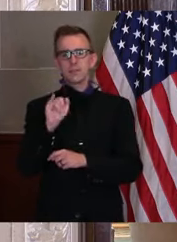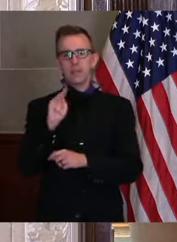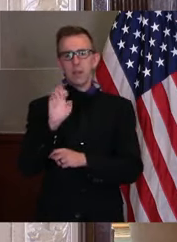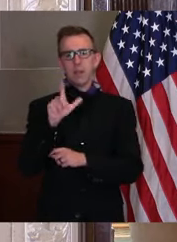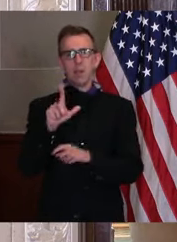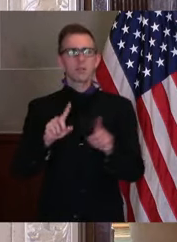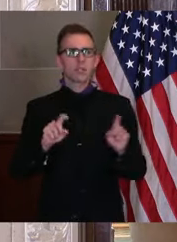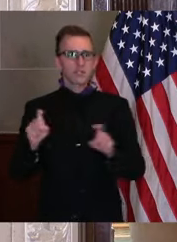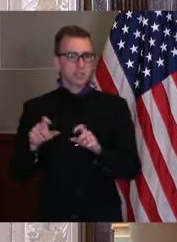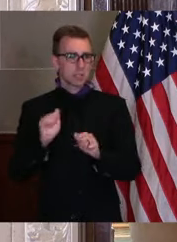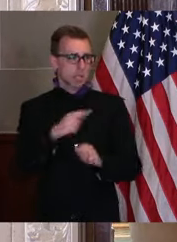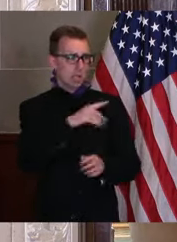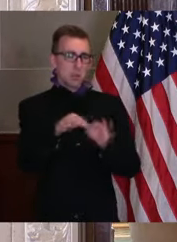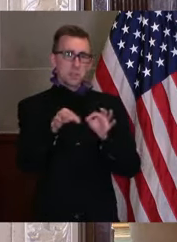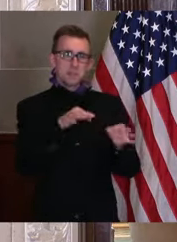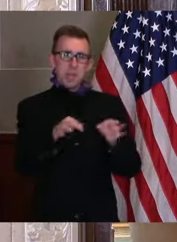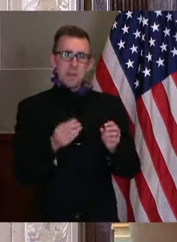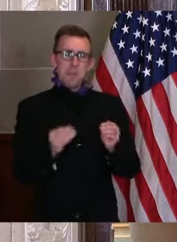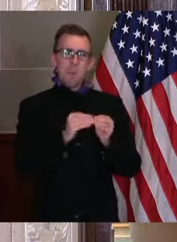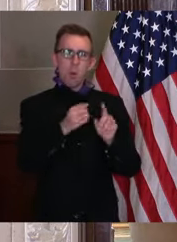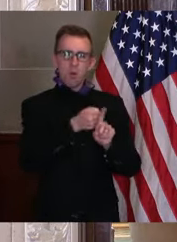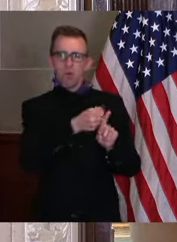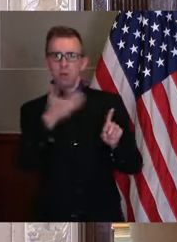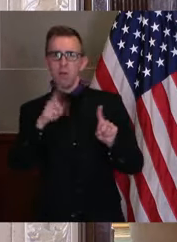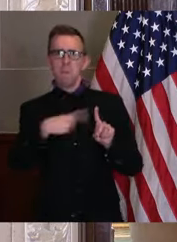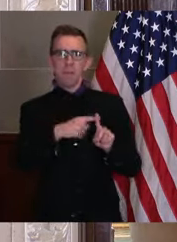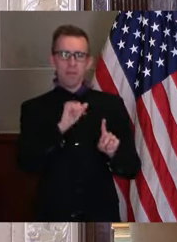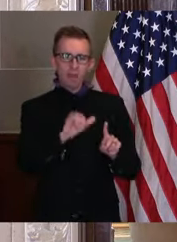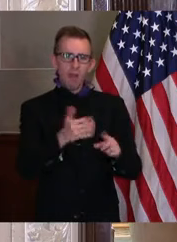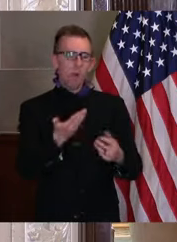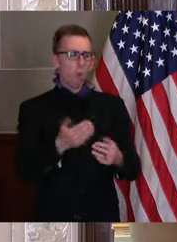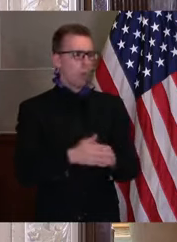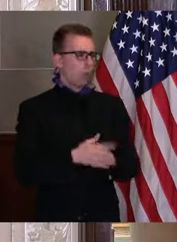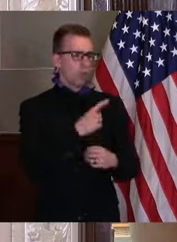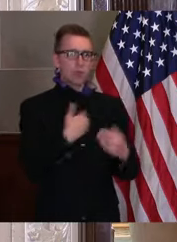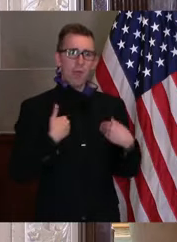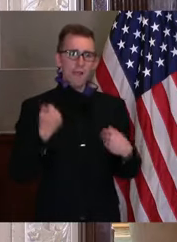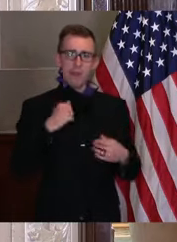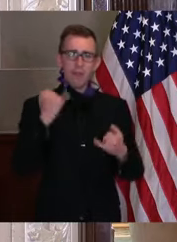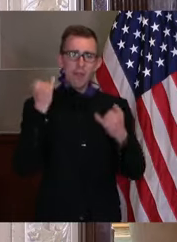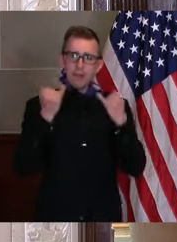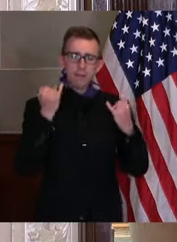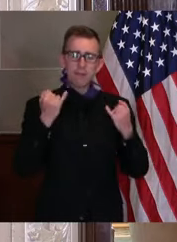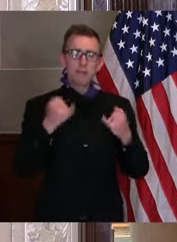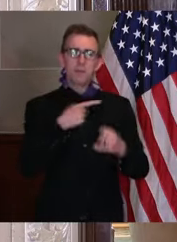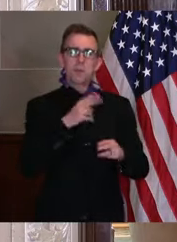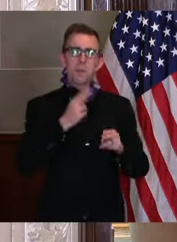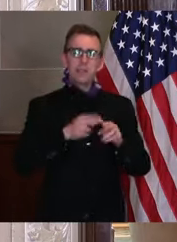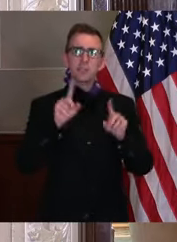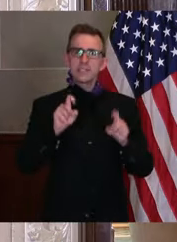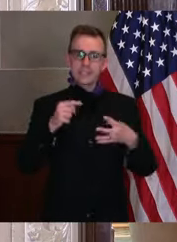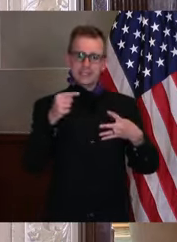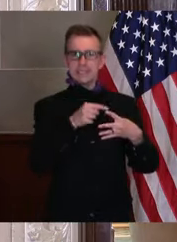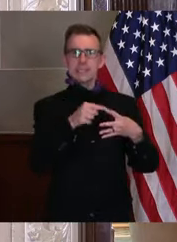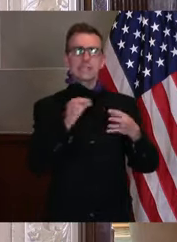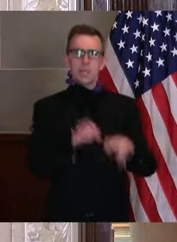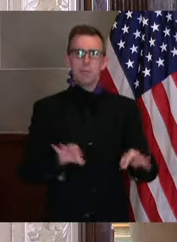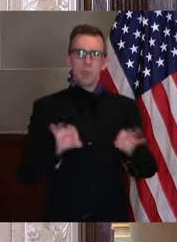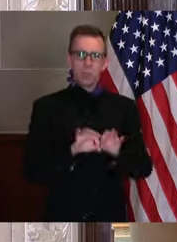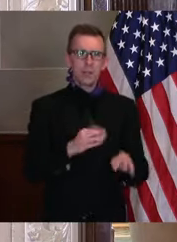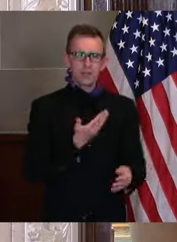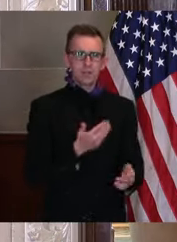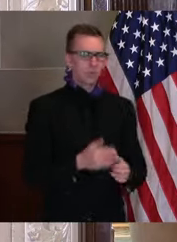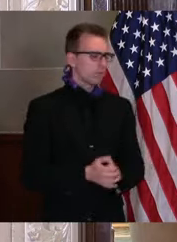What could you kind of explain a little bit more about that, or do you have any idea? Because you mentioned testing is so important. Yeah,